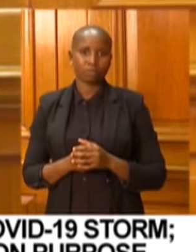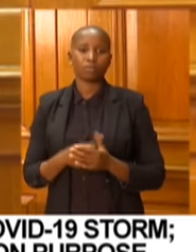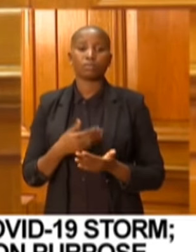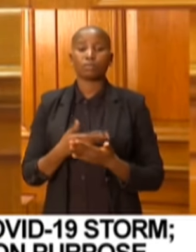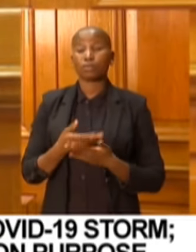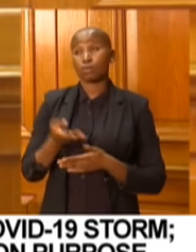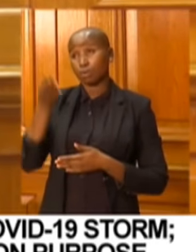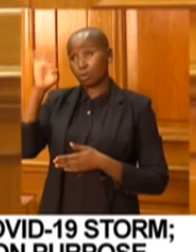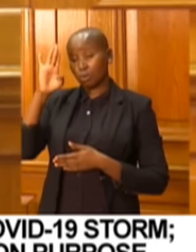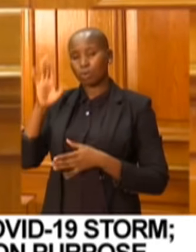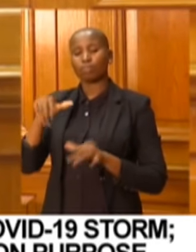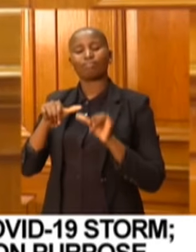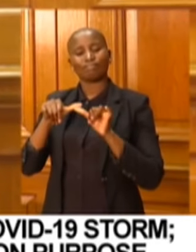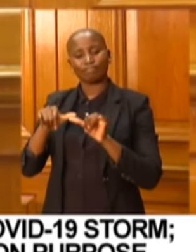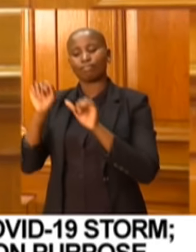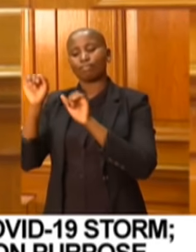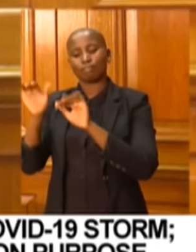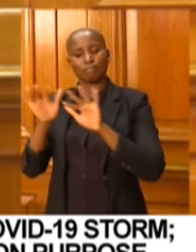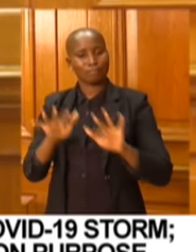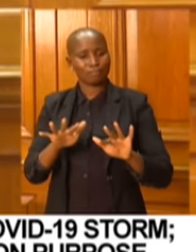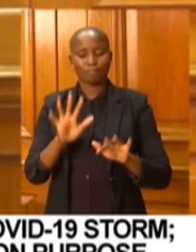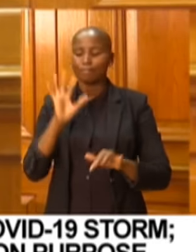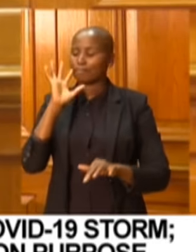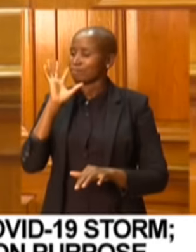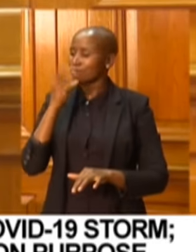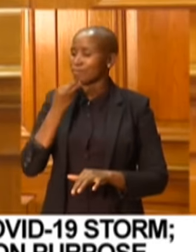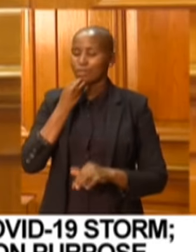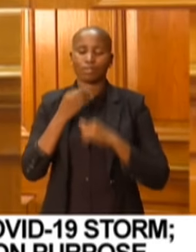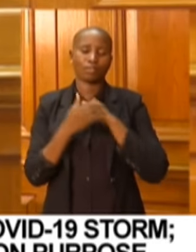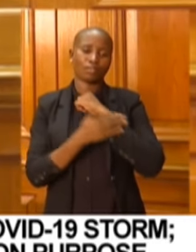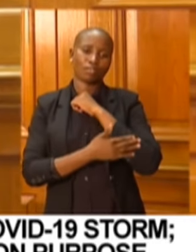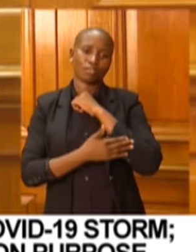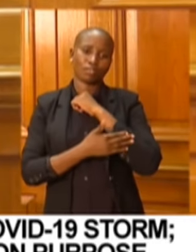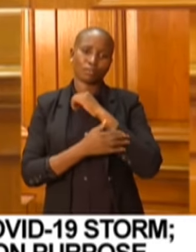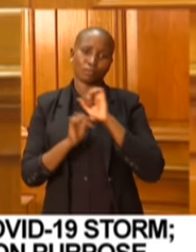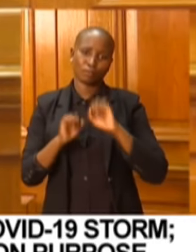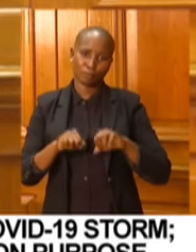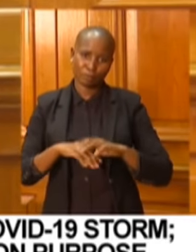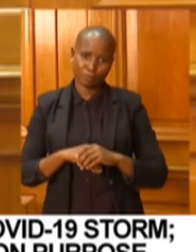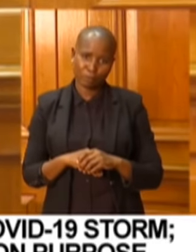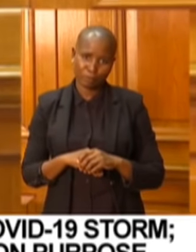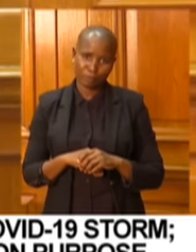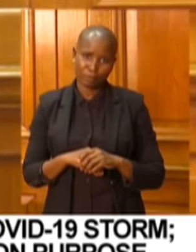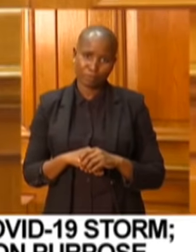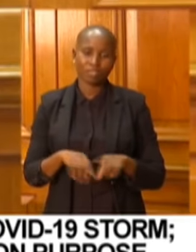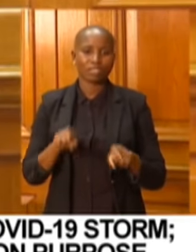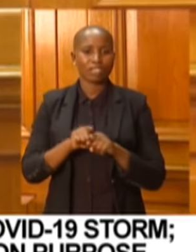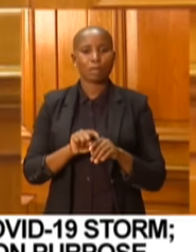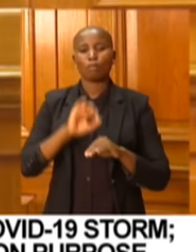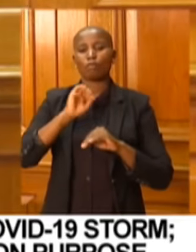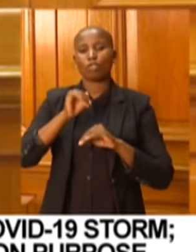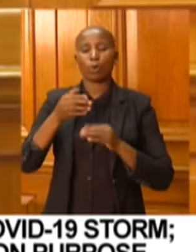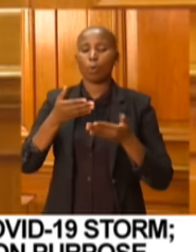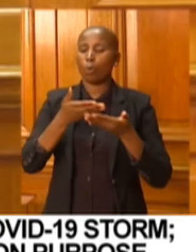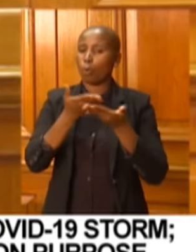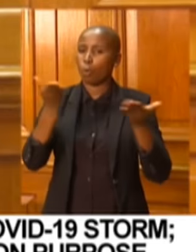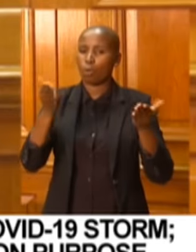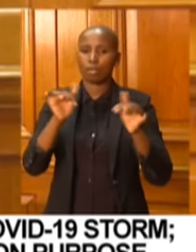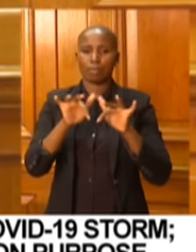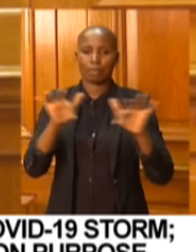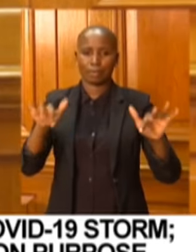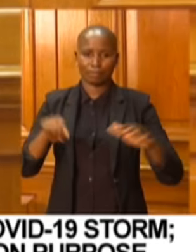country as well as to protect all her people.